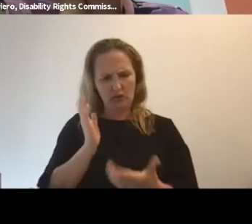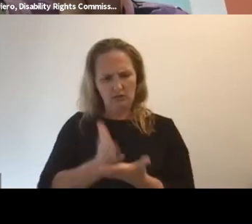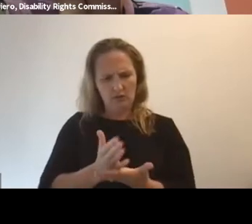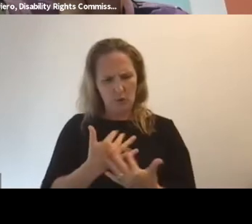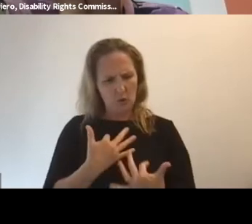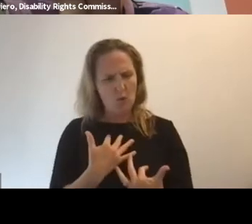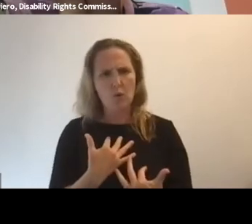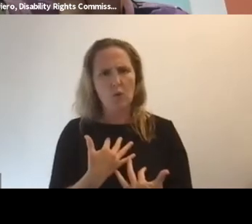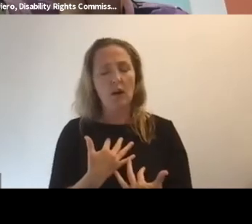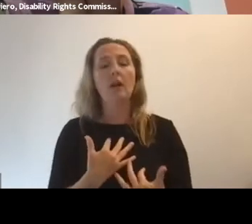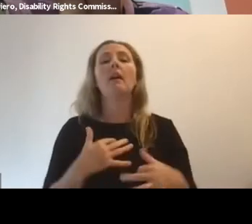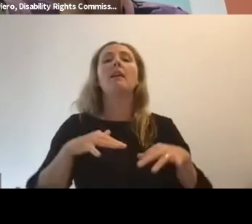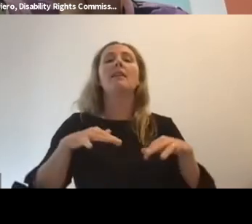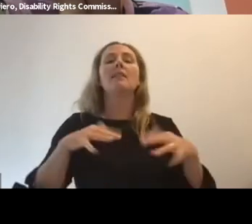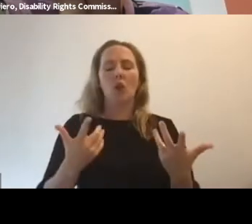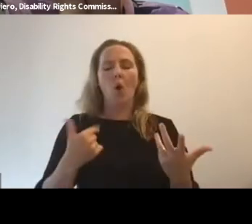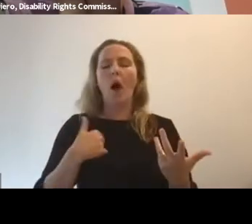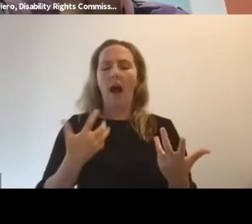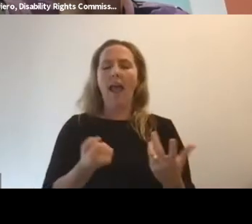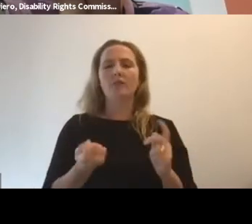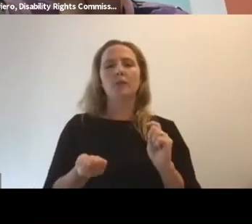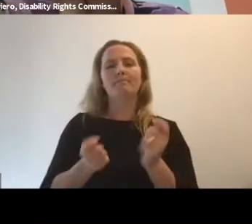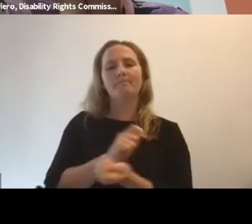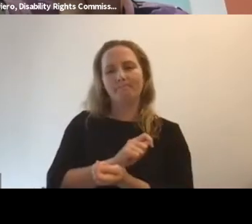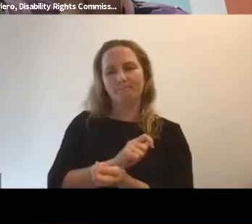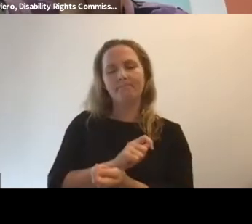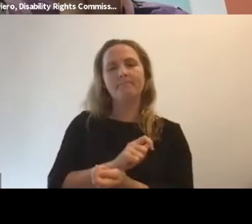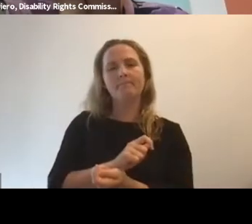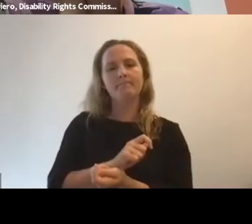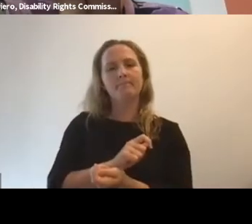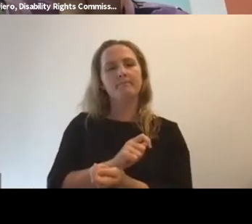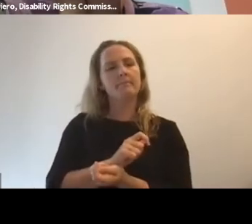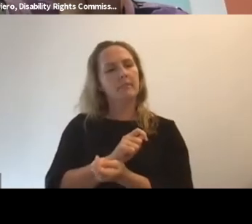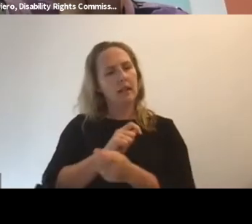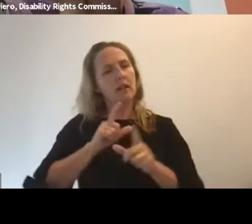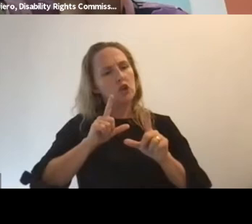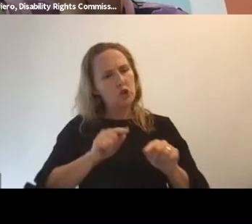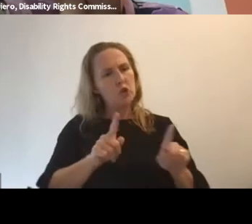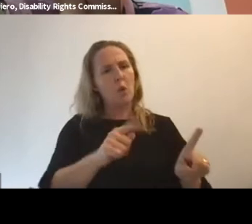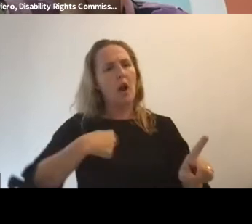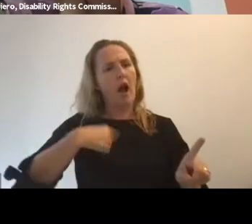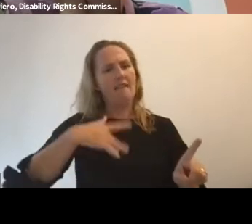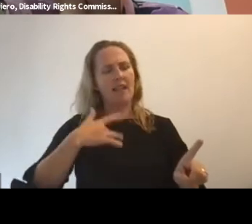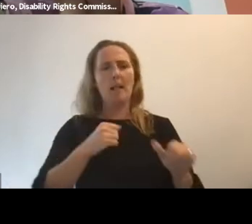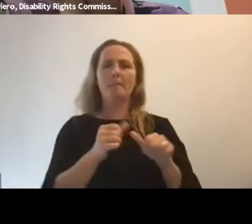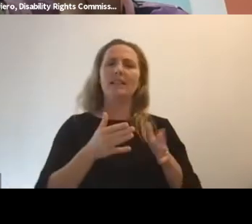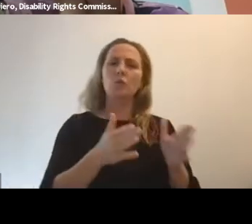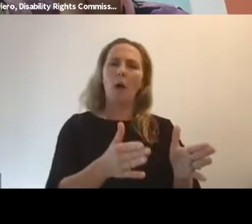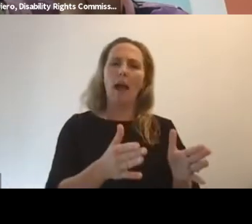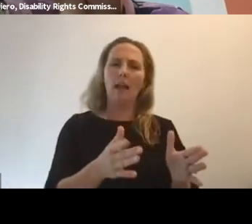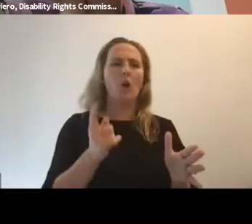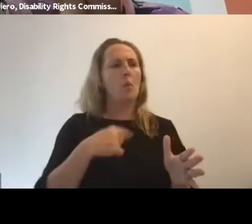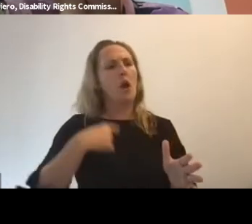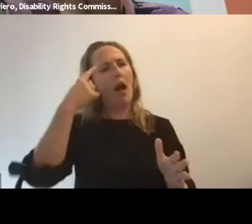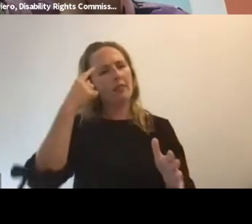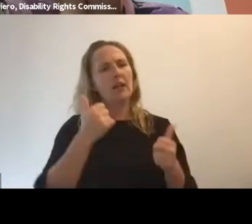things that the way that I thought was the best way to succeed and to do a job. And